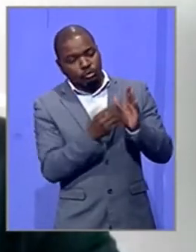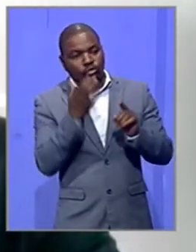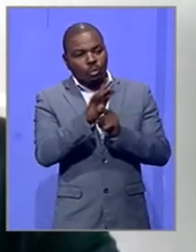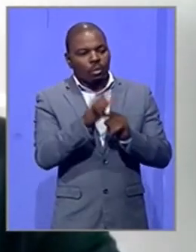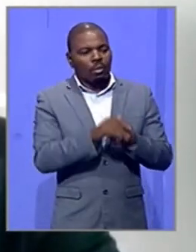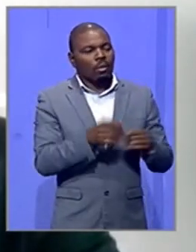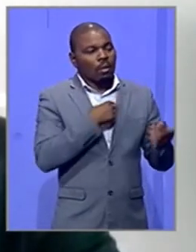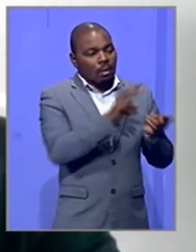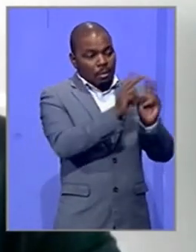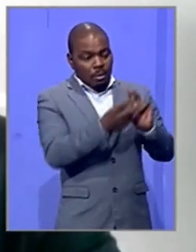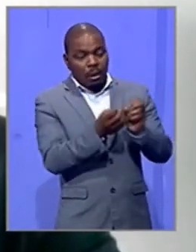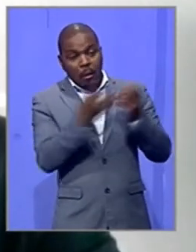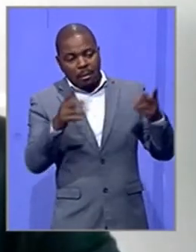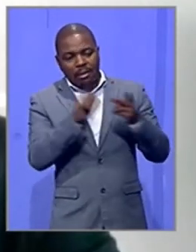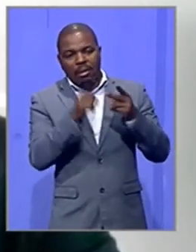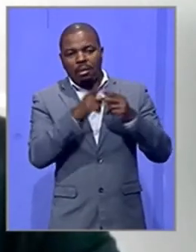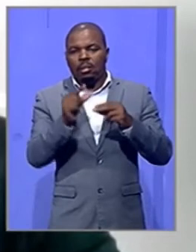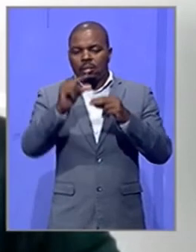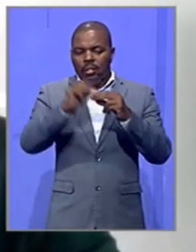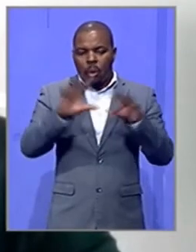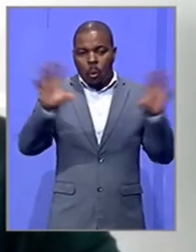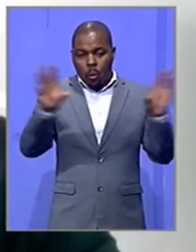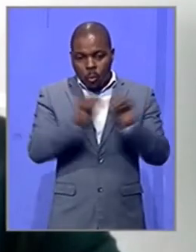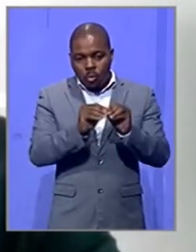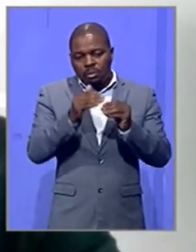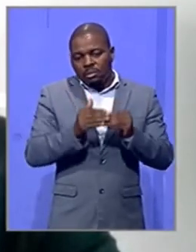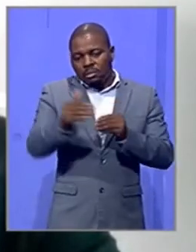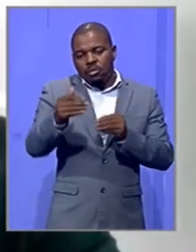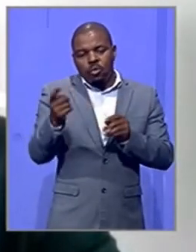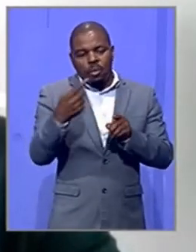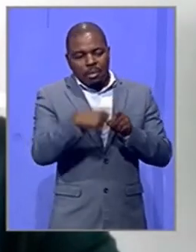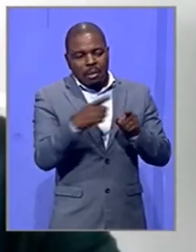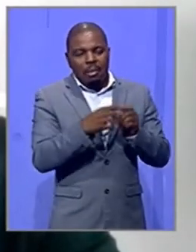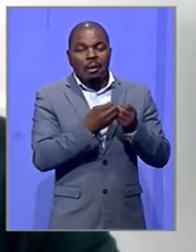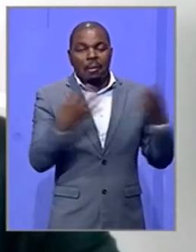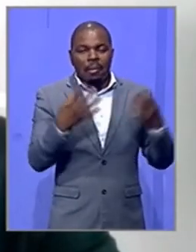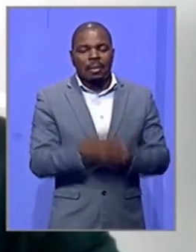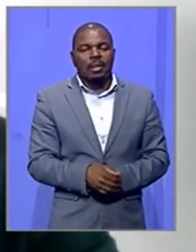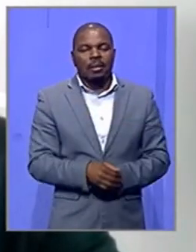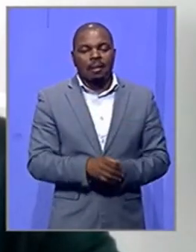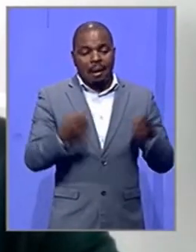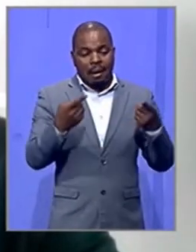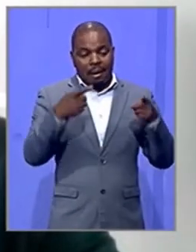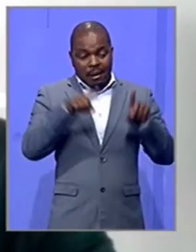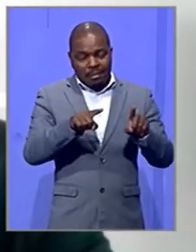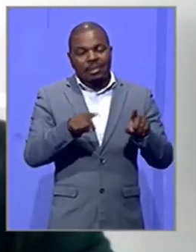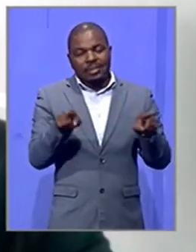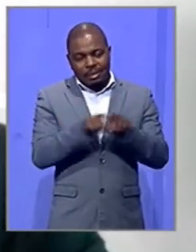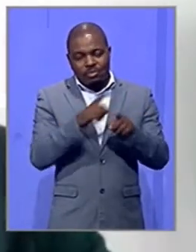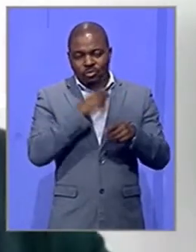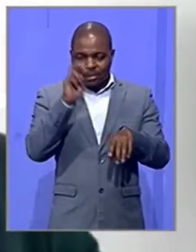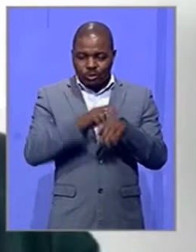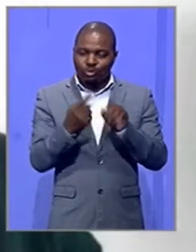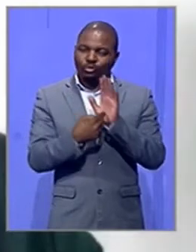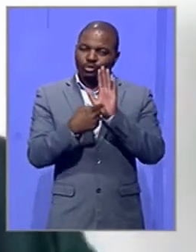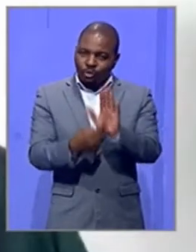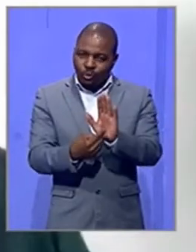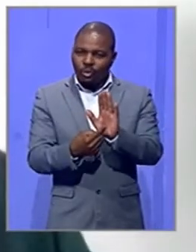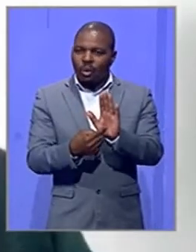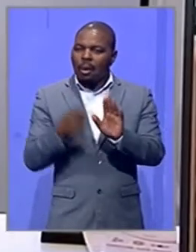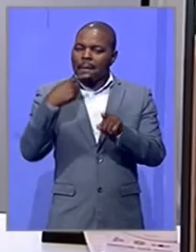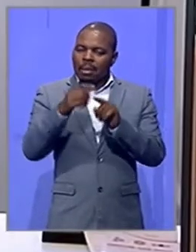cost of a loan over the life of a loan. So all new loan agreements now come with, the cost of credit is lifted out